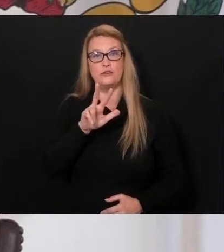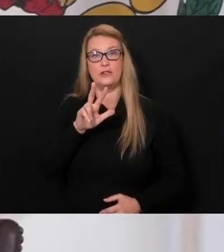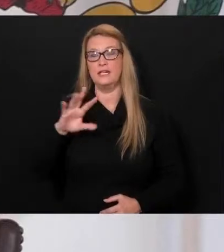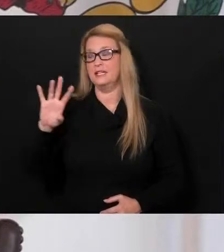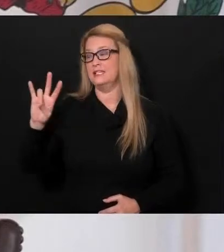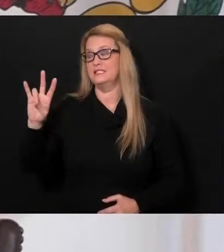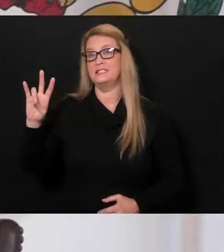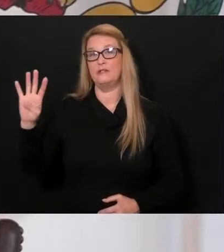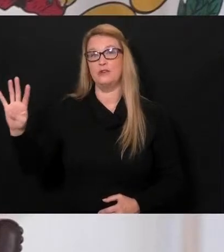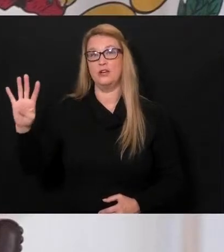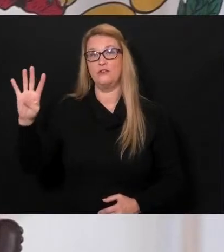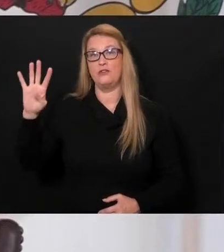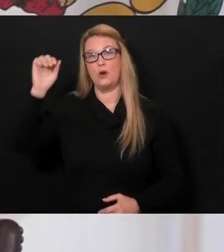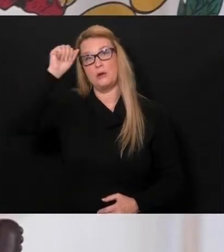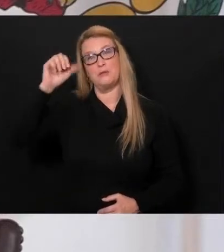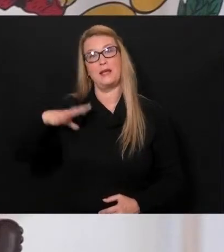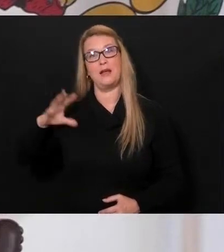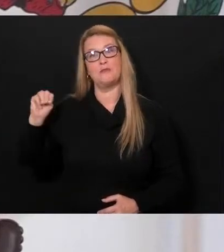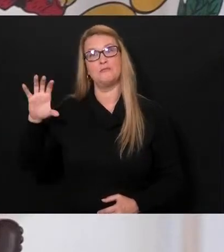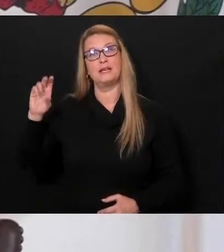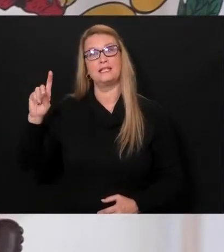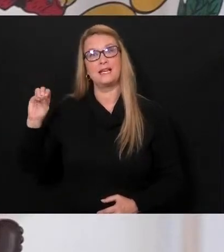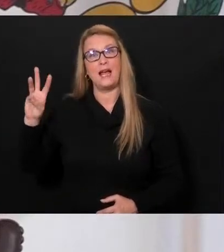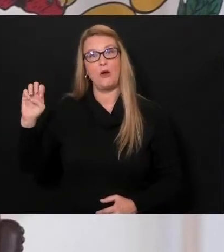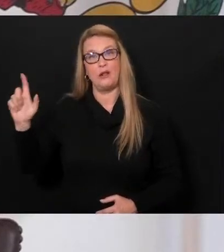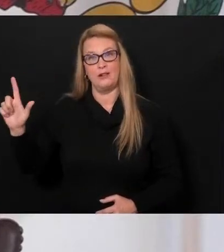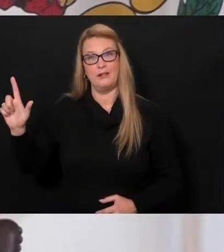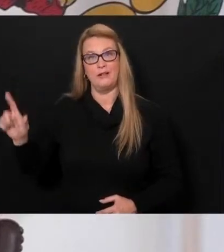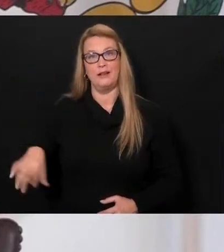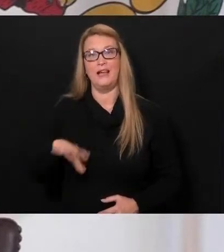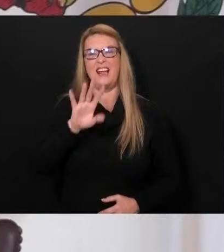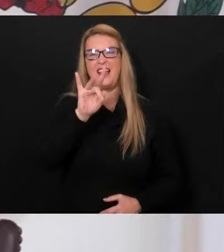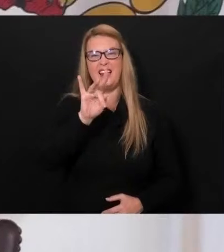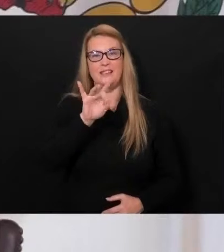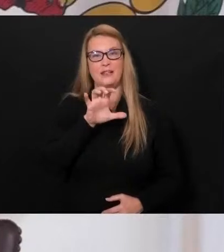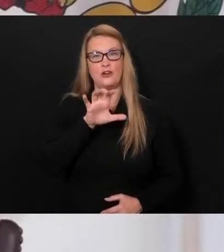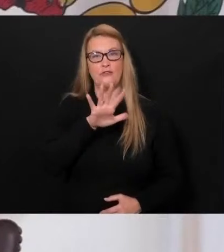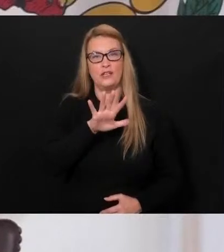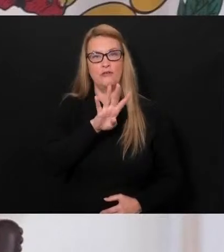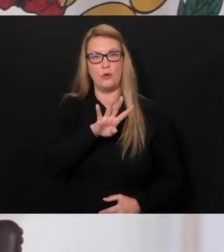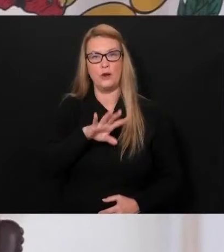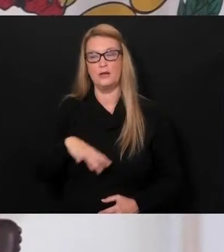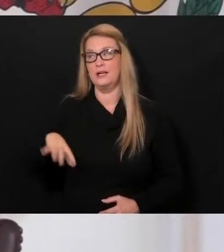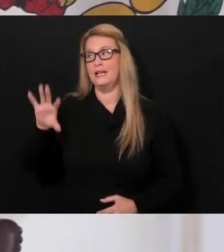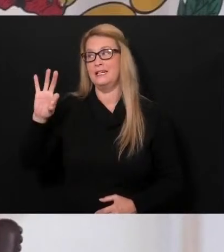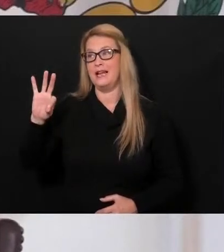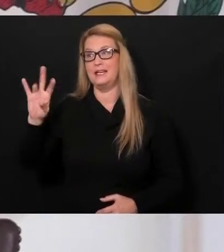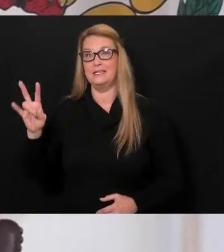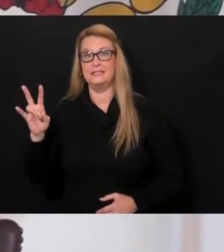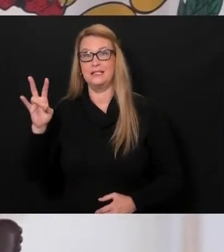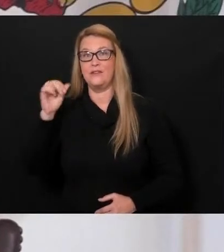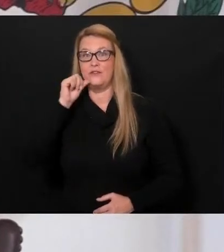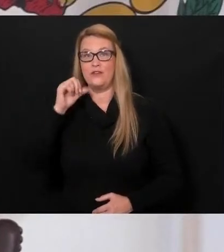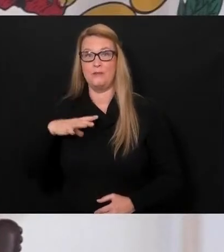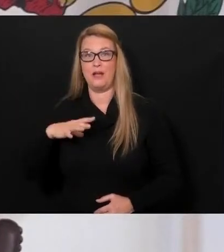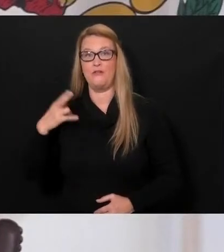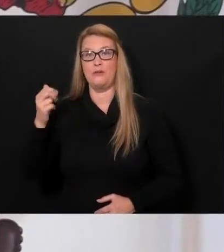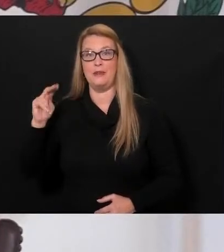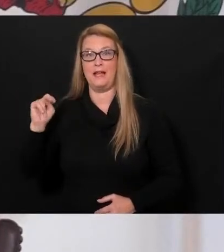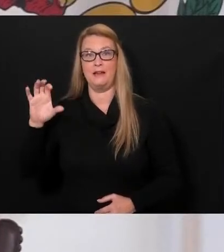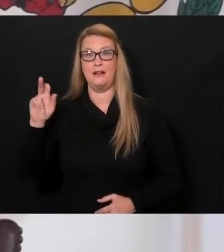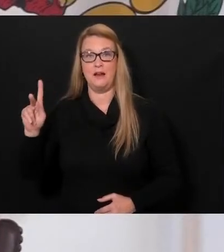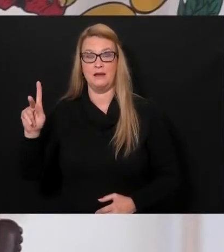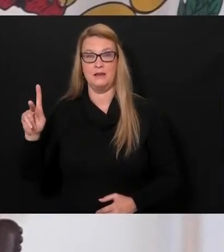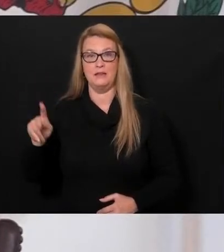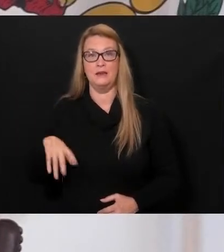is a 74-year-old male from McDowell County. Our 1854th death is a 97-year-old female from Hancock